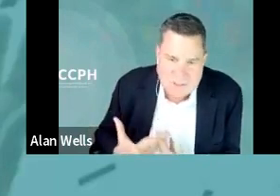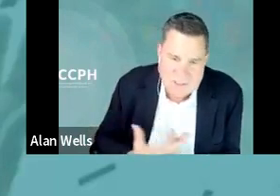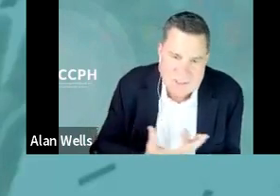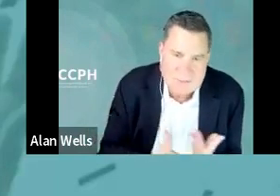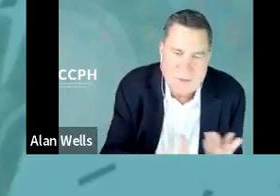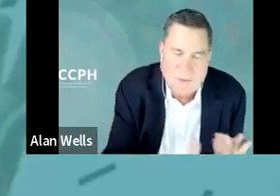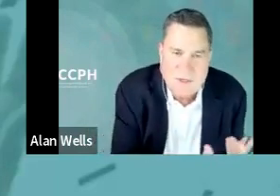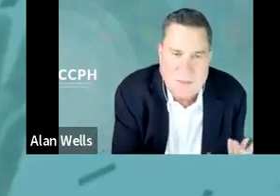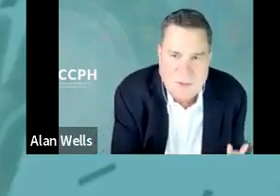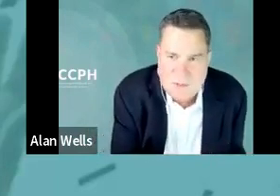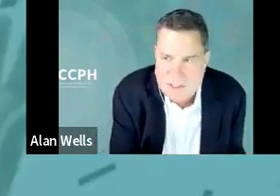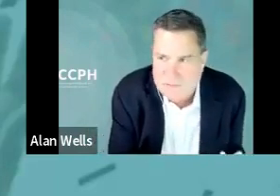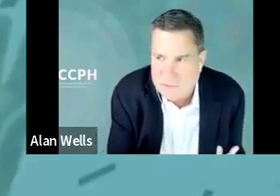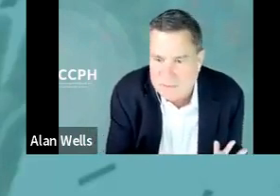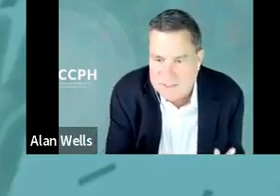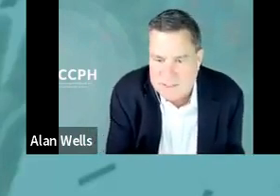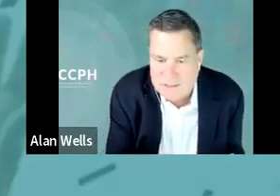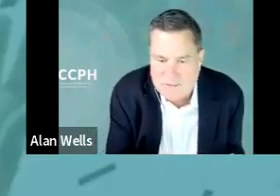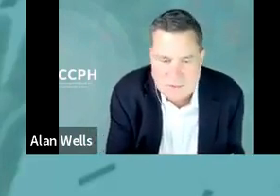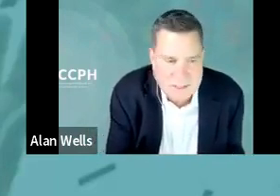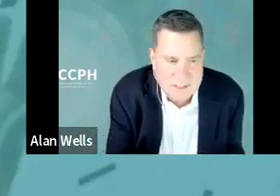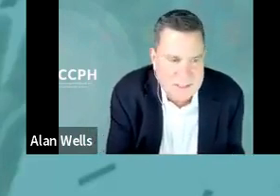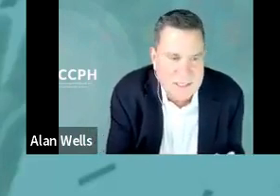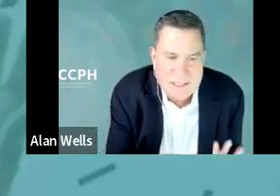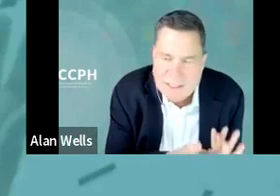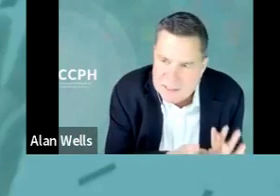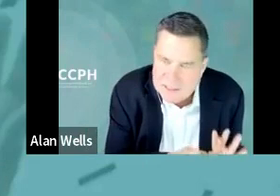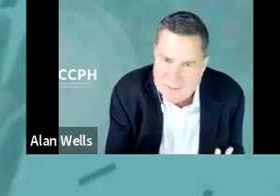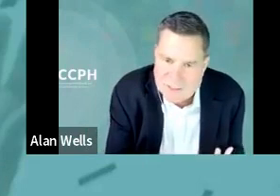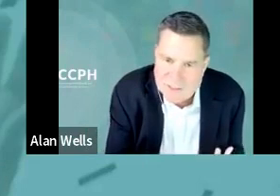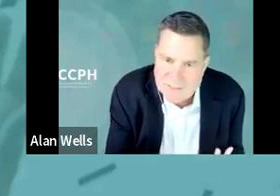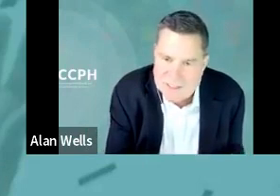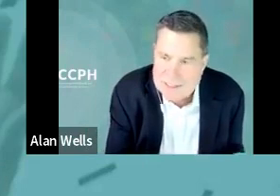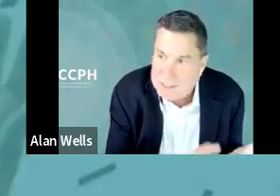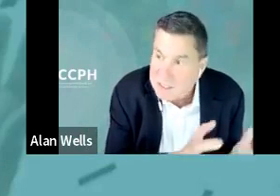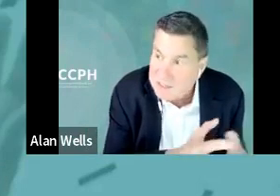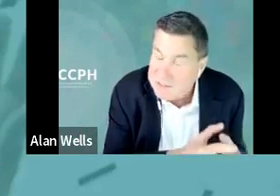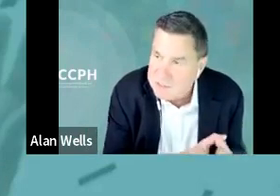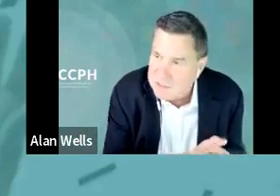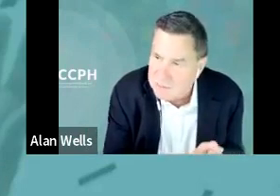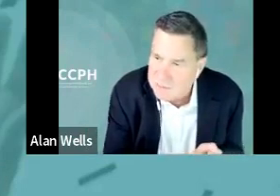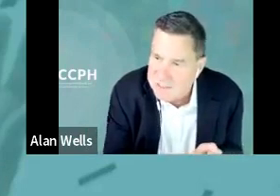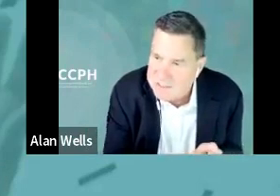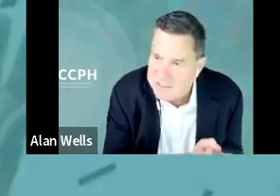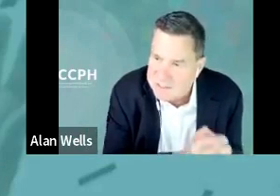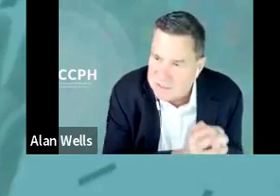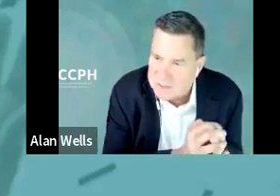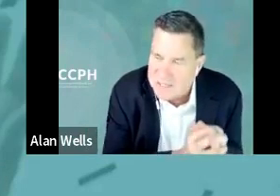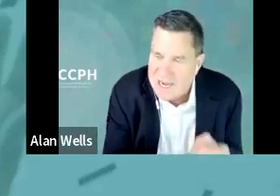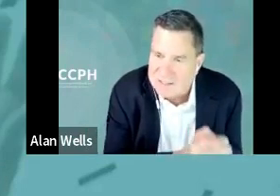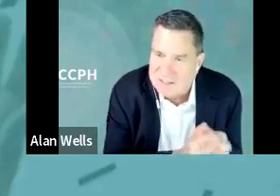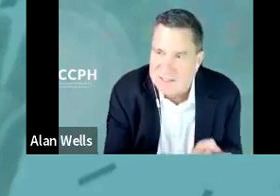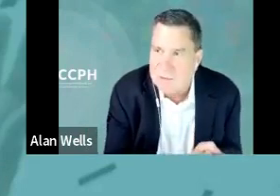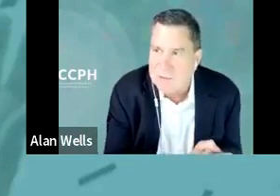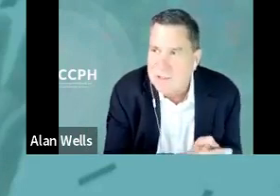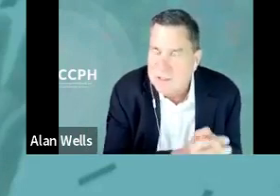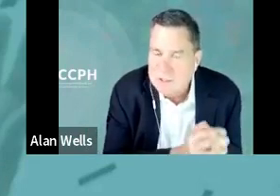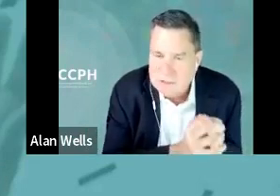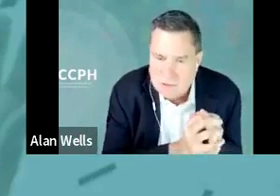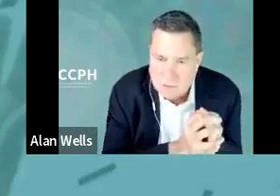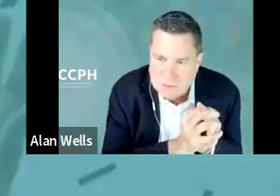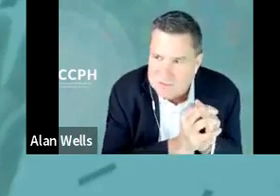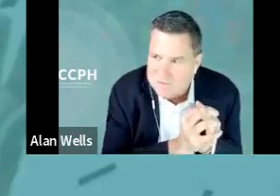many different positions. But the community for the position of health studies typically means some kind of social cohesion that you can act